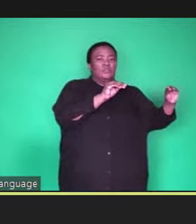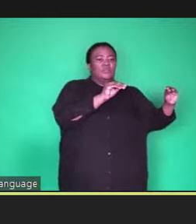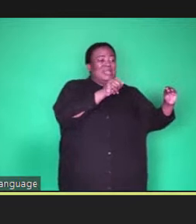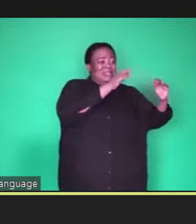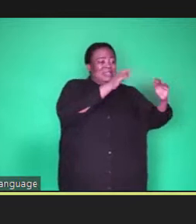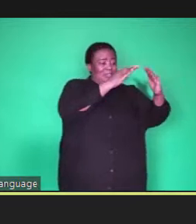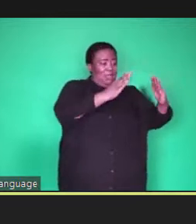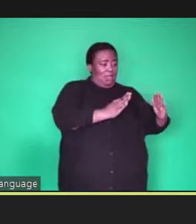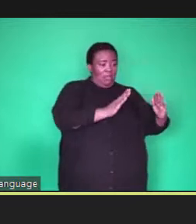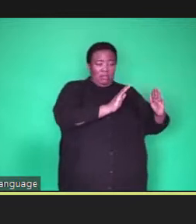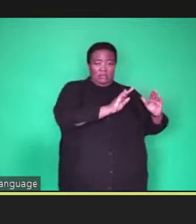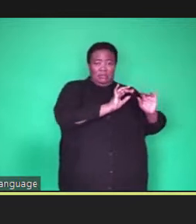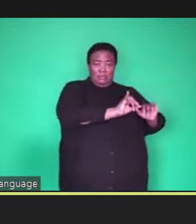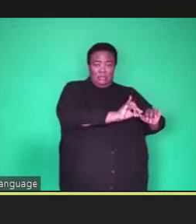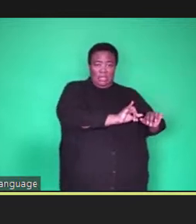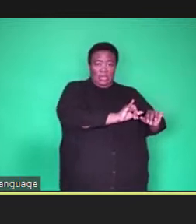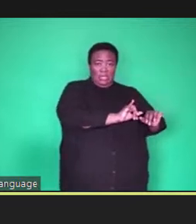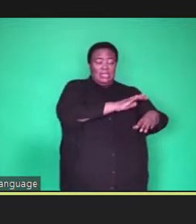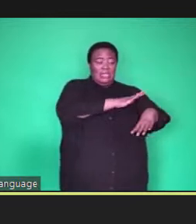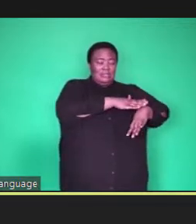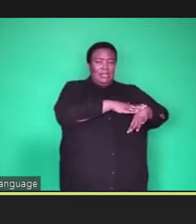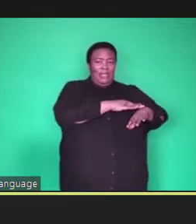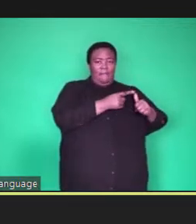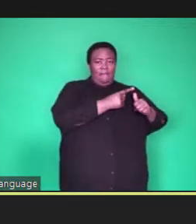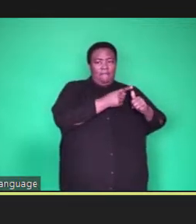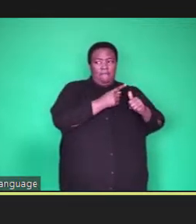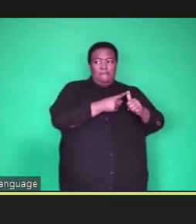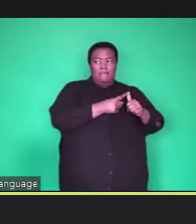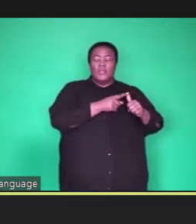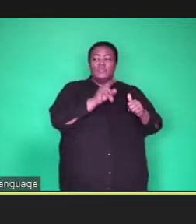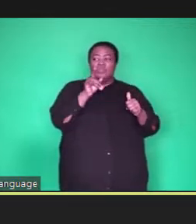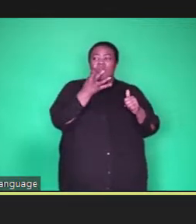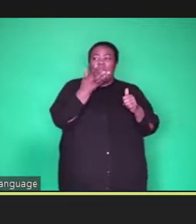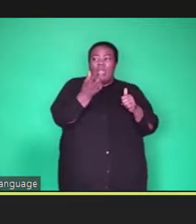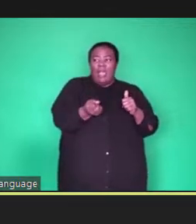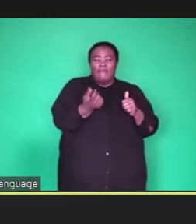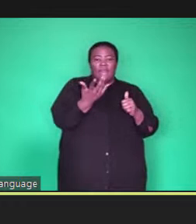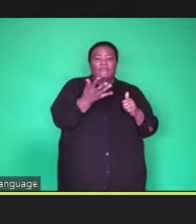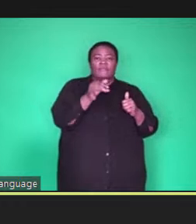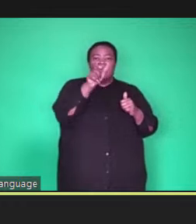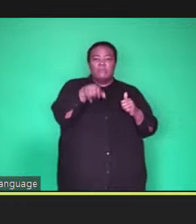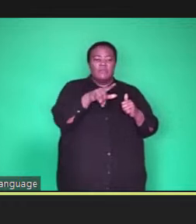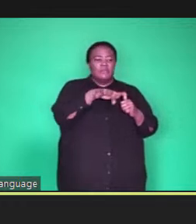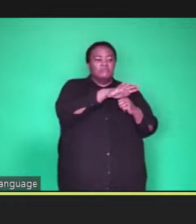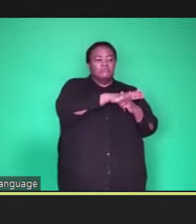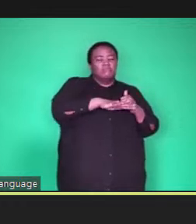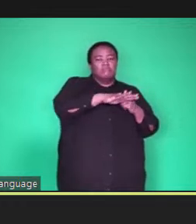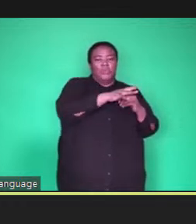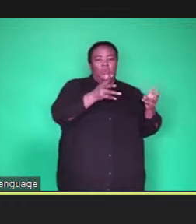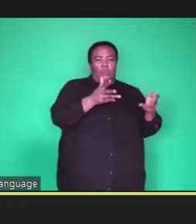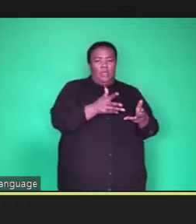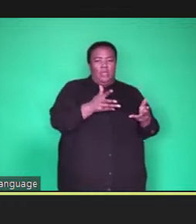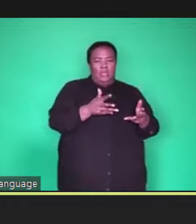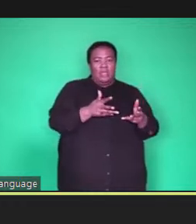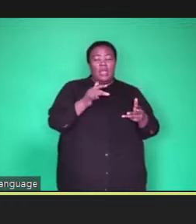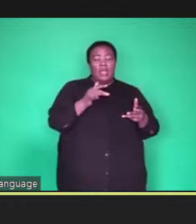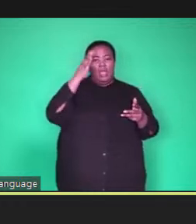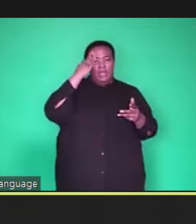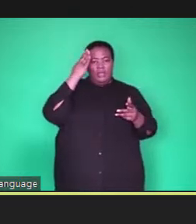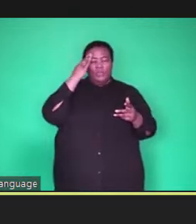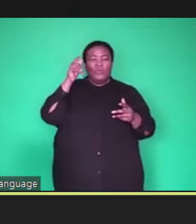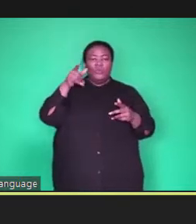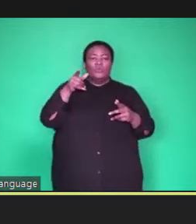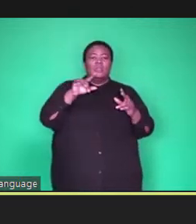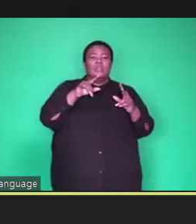a place well defined, and so that gives you a location for the census. And now here this is broken by province,